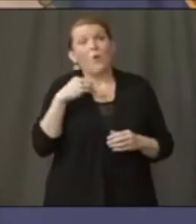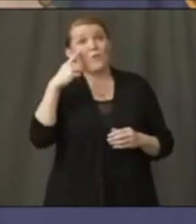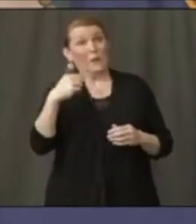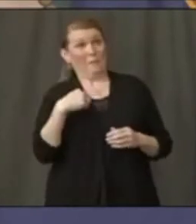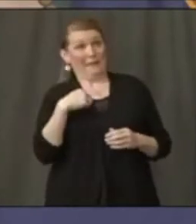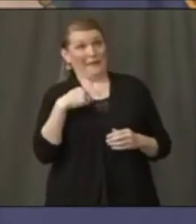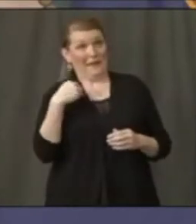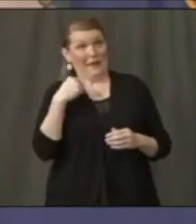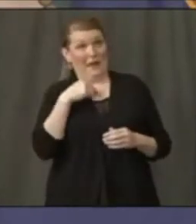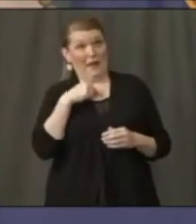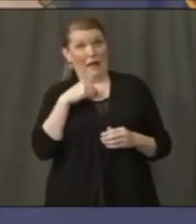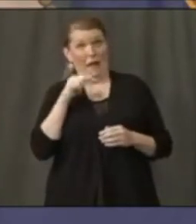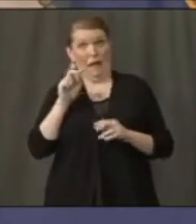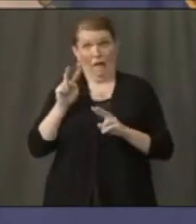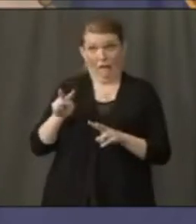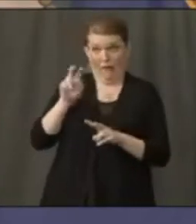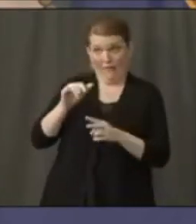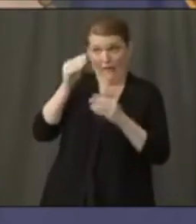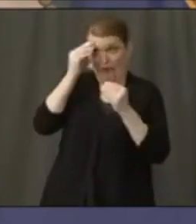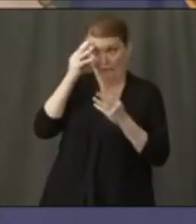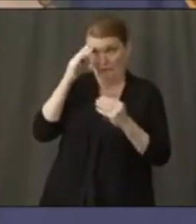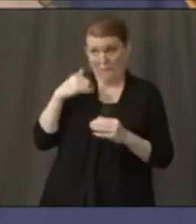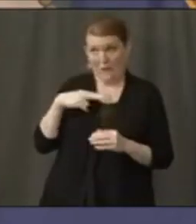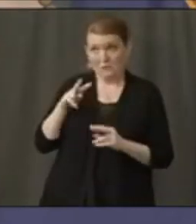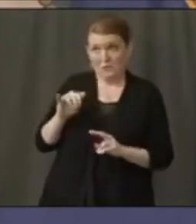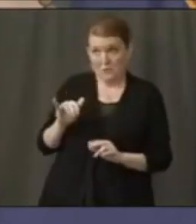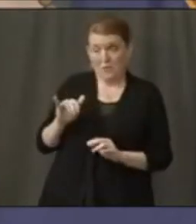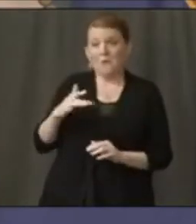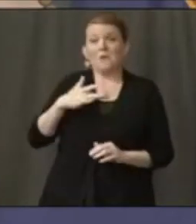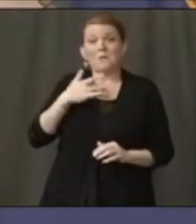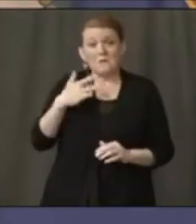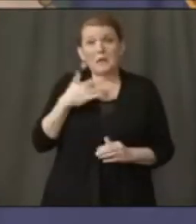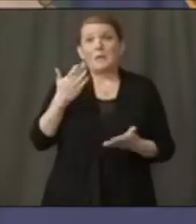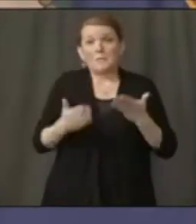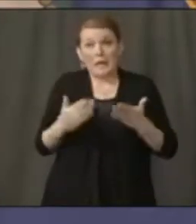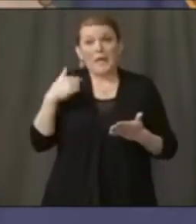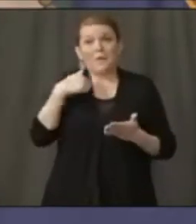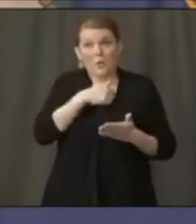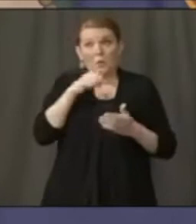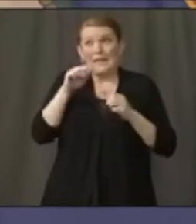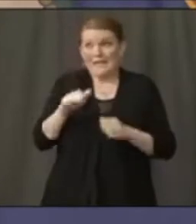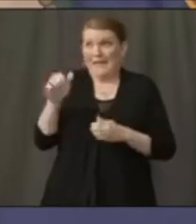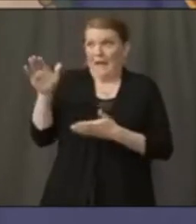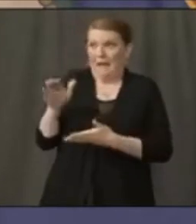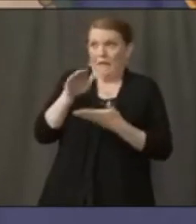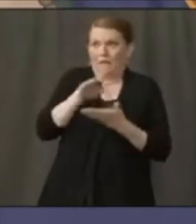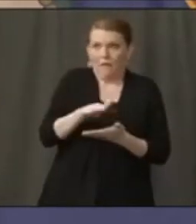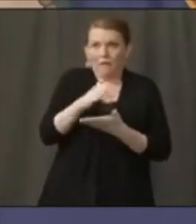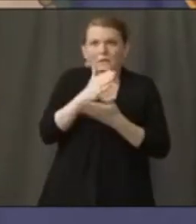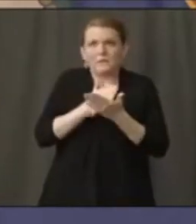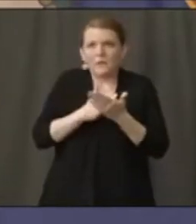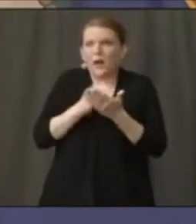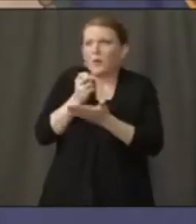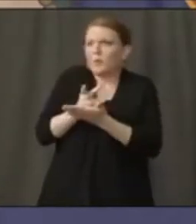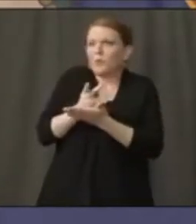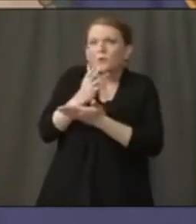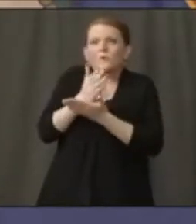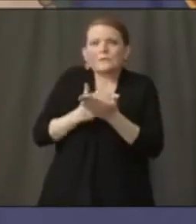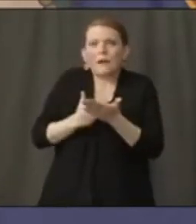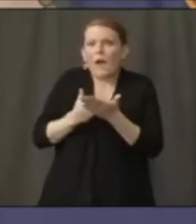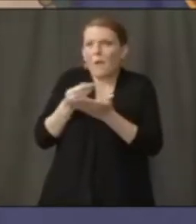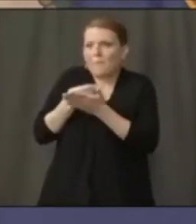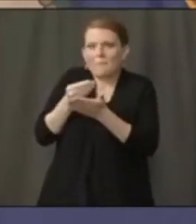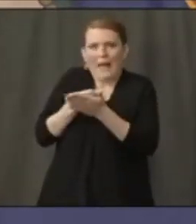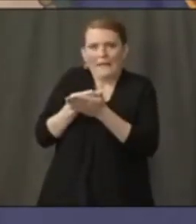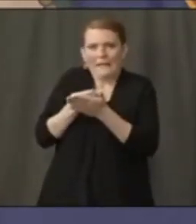some sort of a responsible supplemental through that allows us to get through this without having to raise taxes or